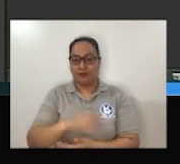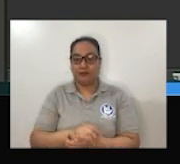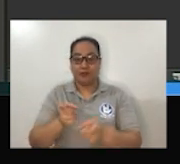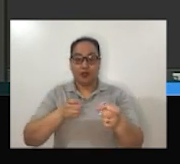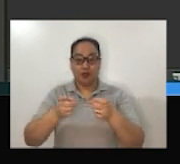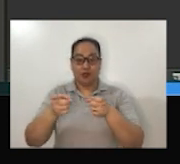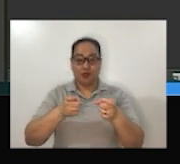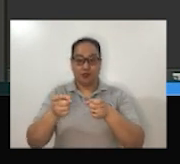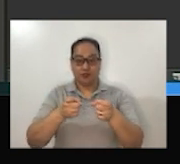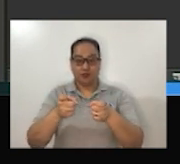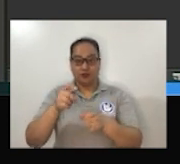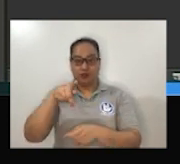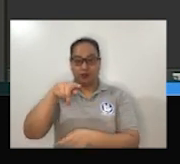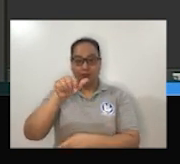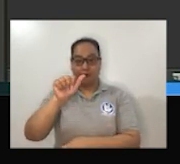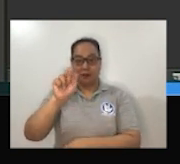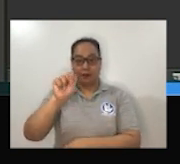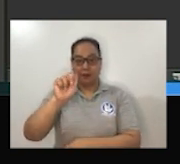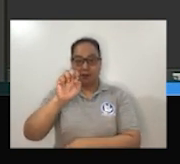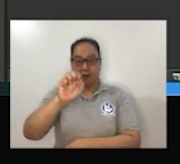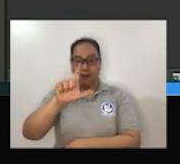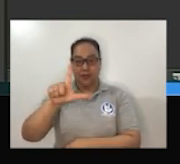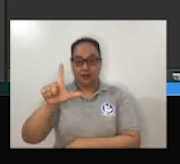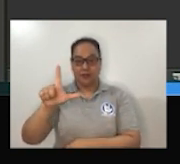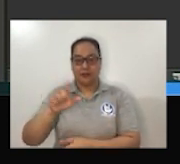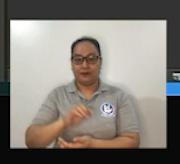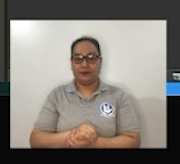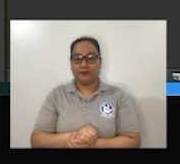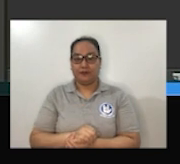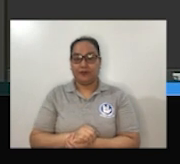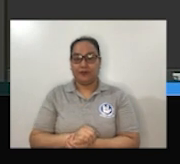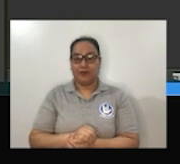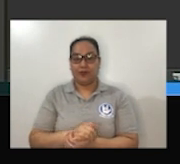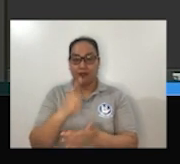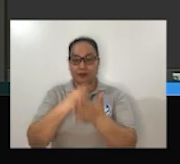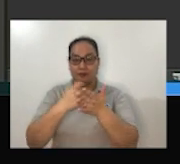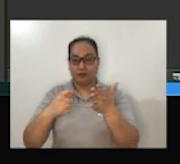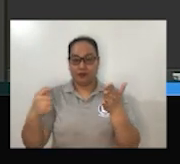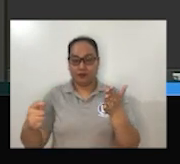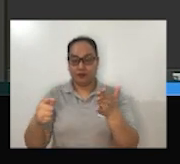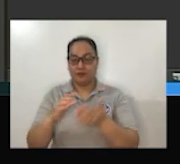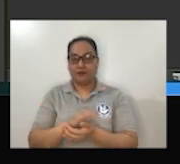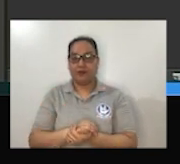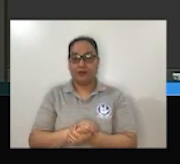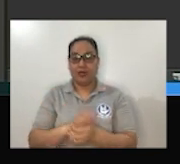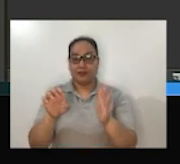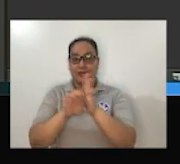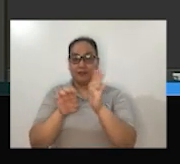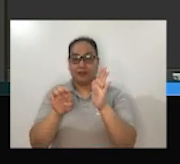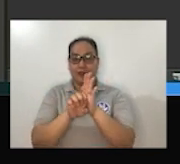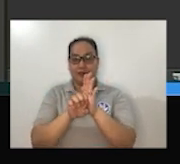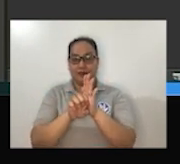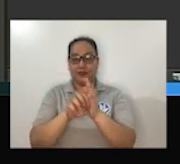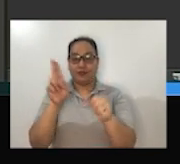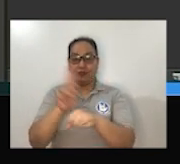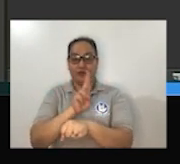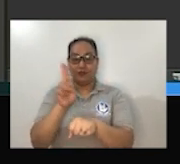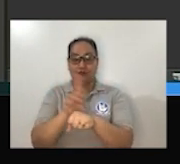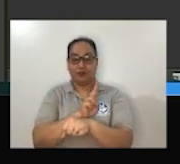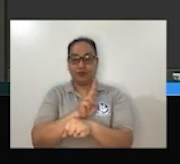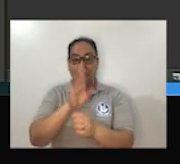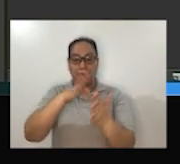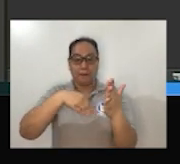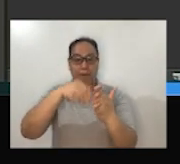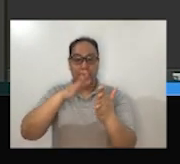Control panel, in simple term, the setting of the tools. For example, if you are using